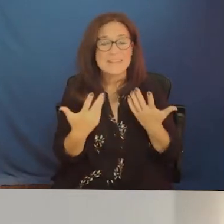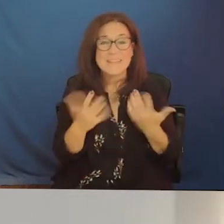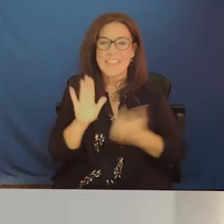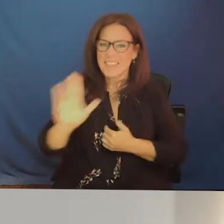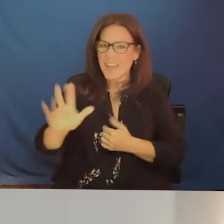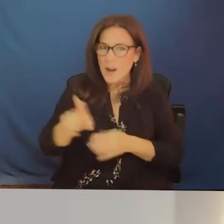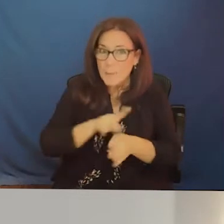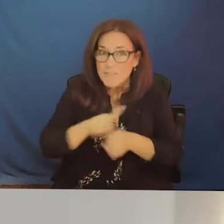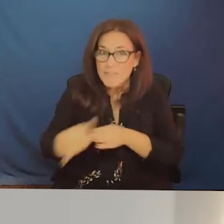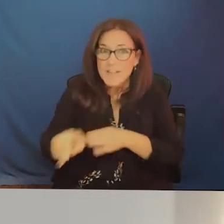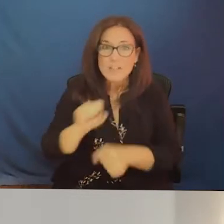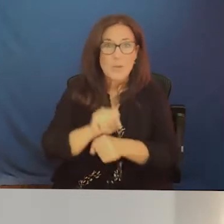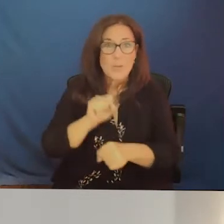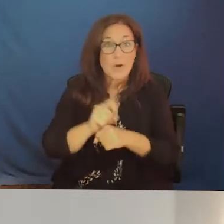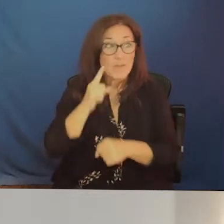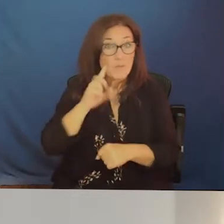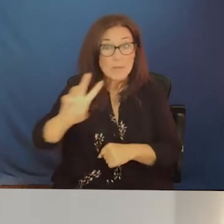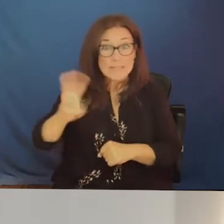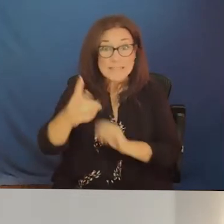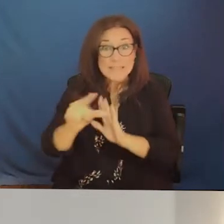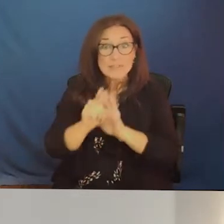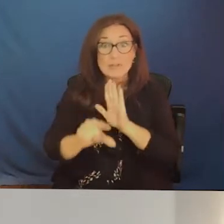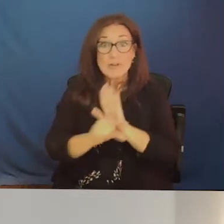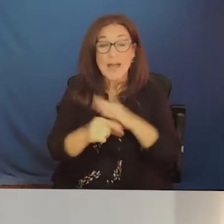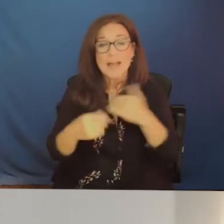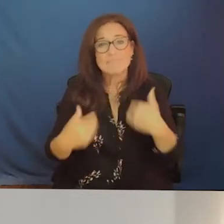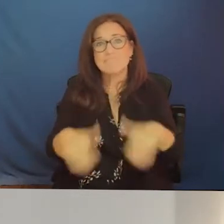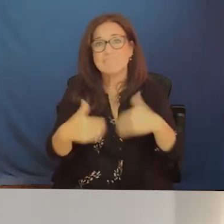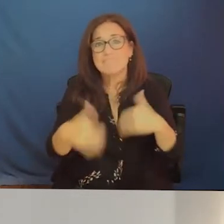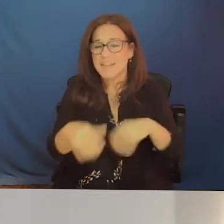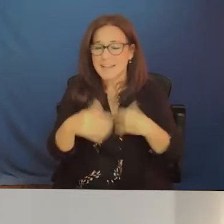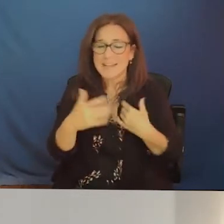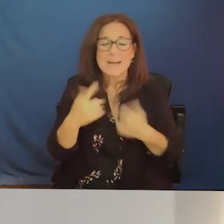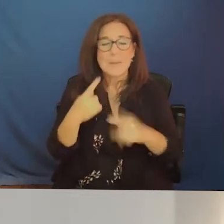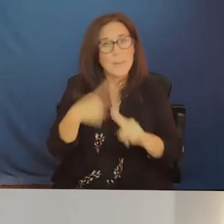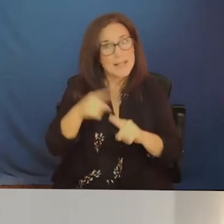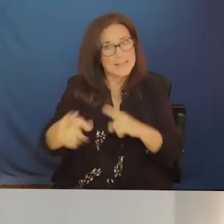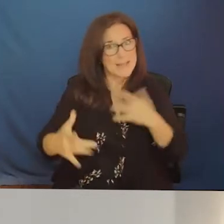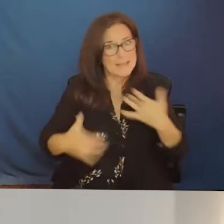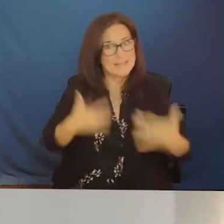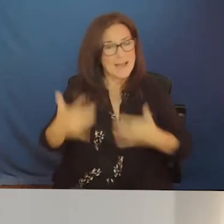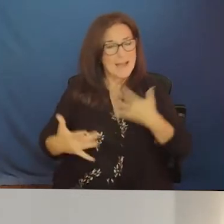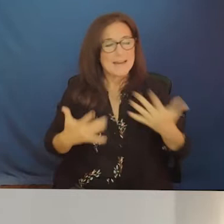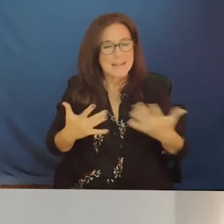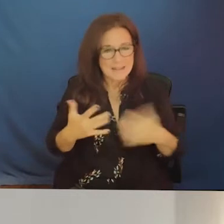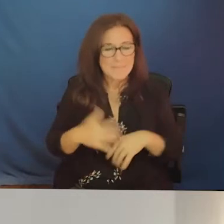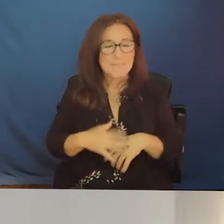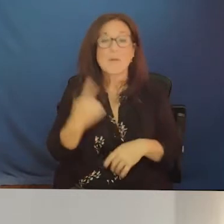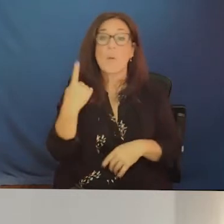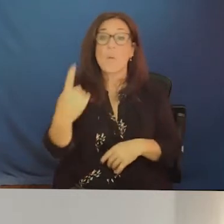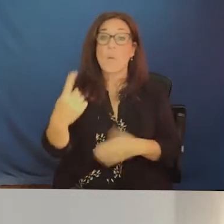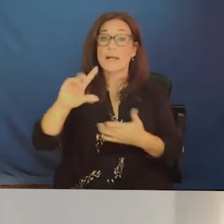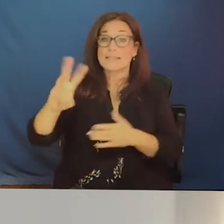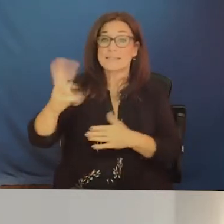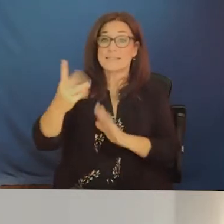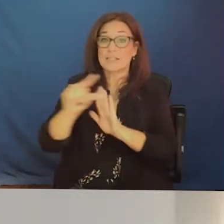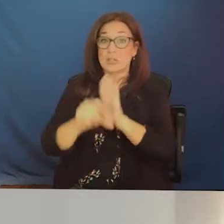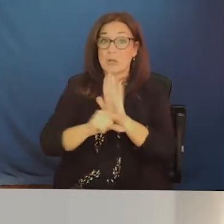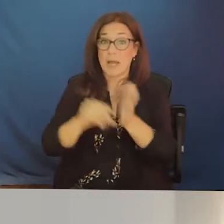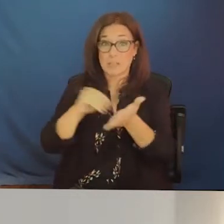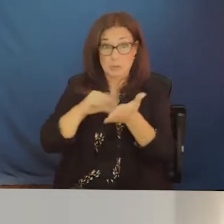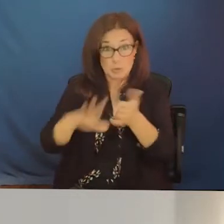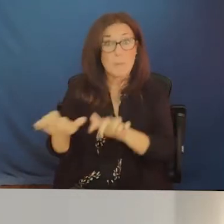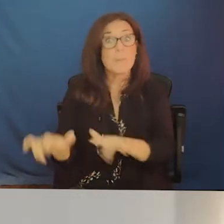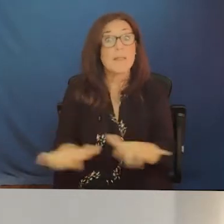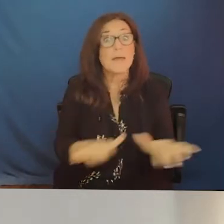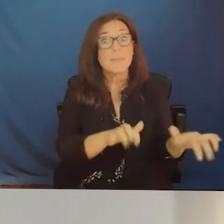professionalism that the 6th graders showed and their excitement about it. They had one of the 6th grade students playing the piano to